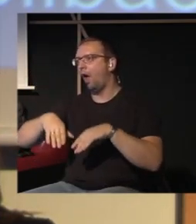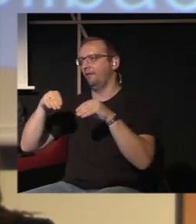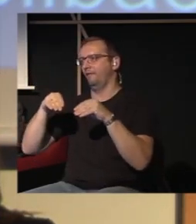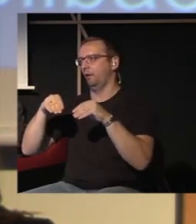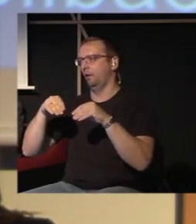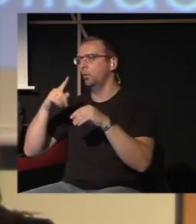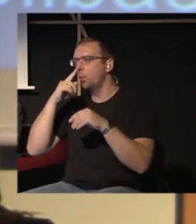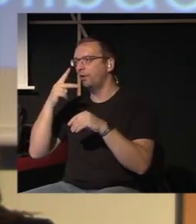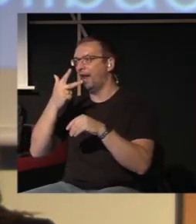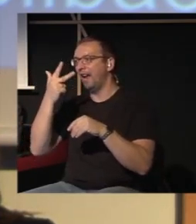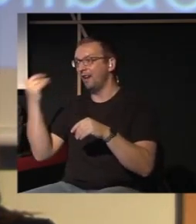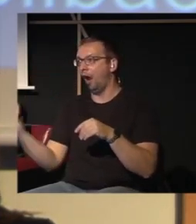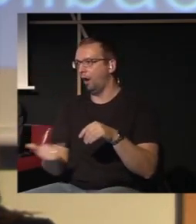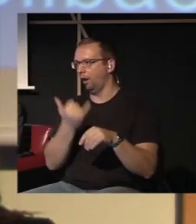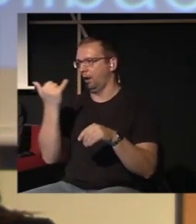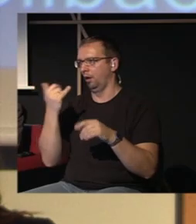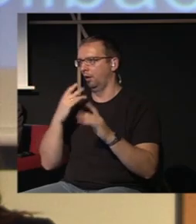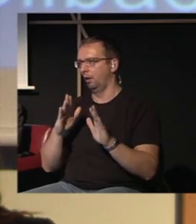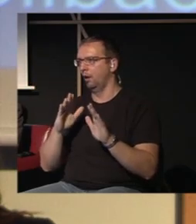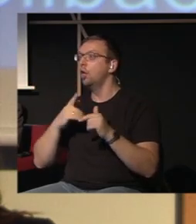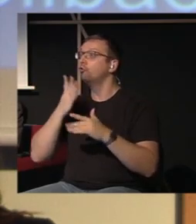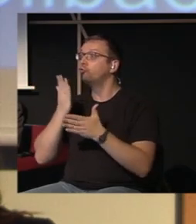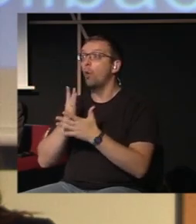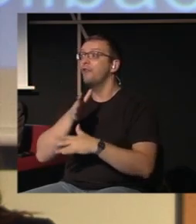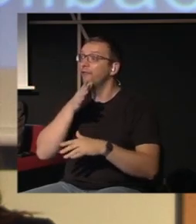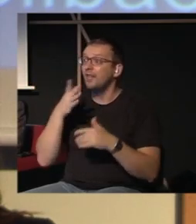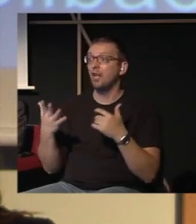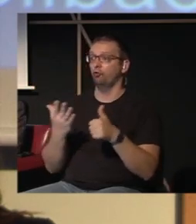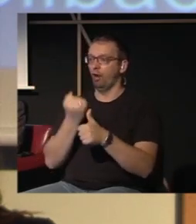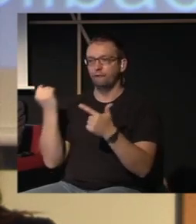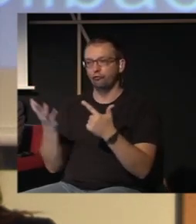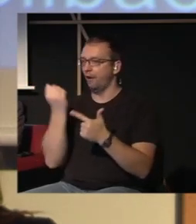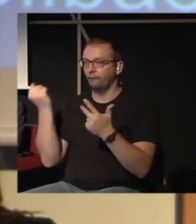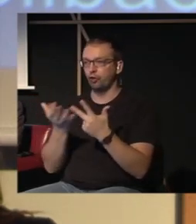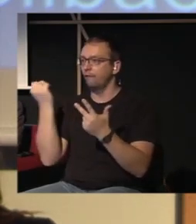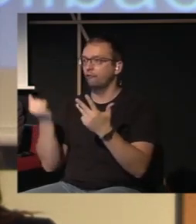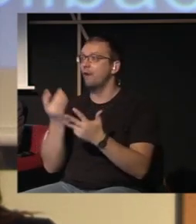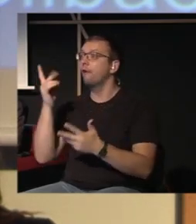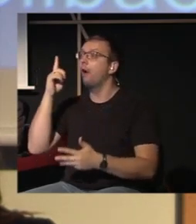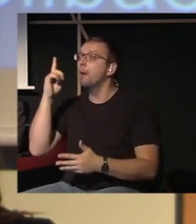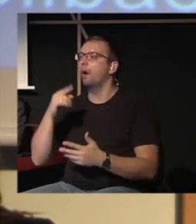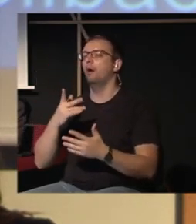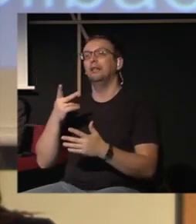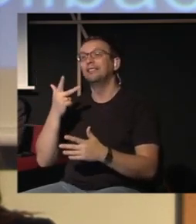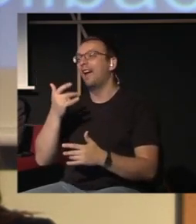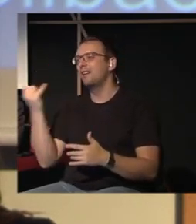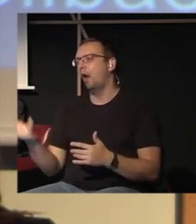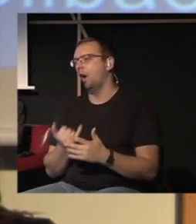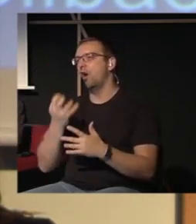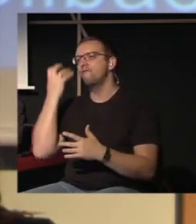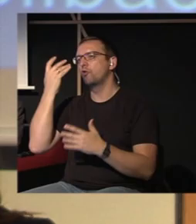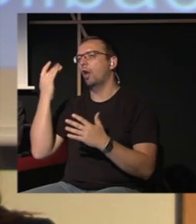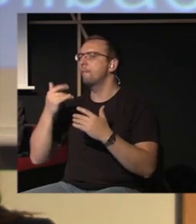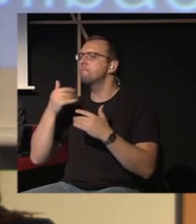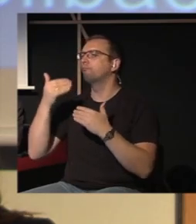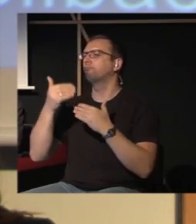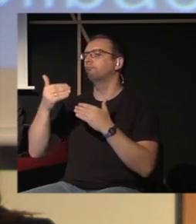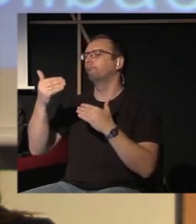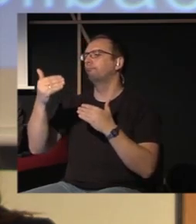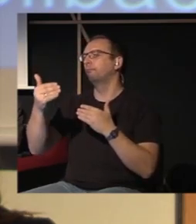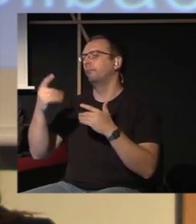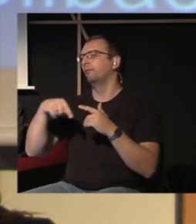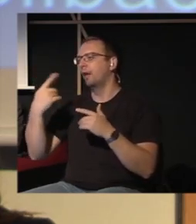me, champions in the role of a disability access officer, and who are as well not maybe the